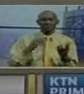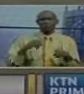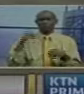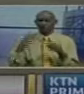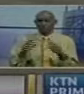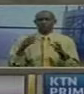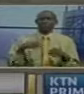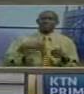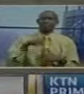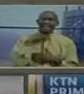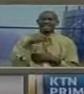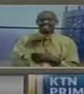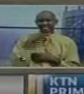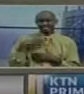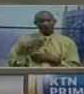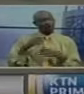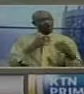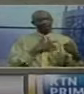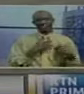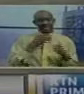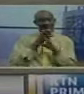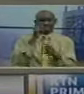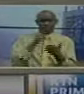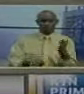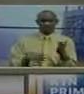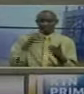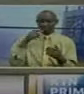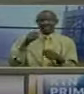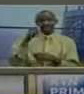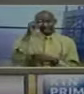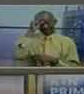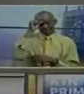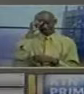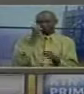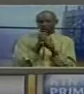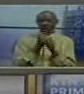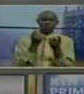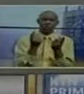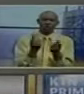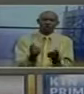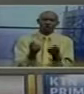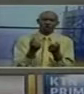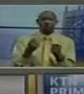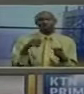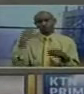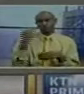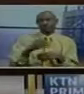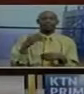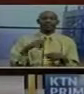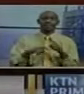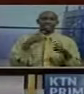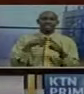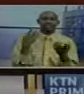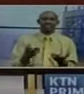and loss of lives, the main concern of legislators who say the government is doing little to end the killings and the attacks.